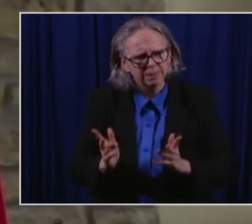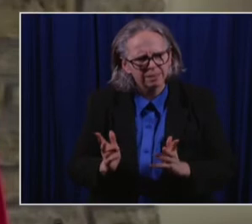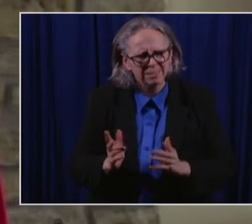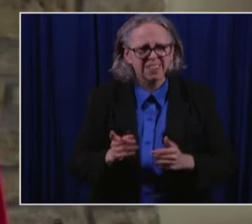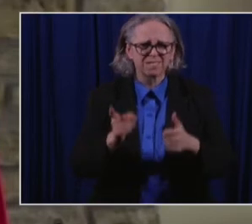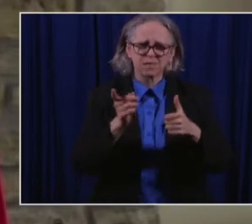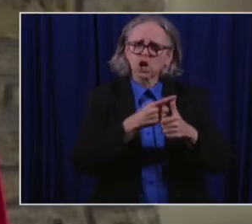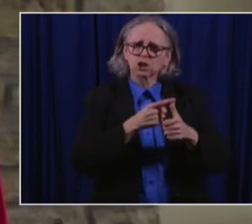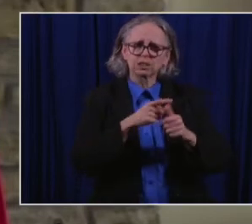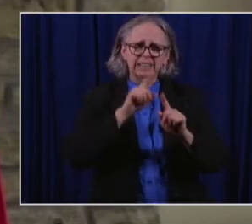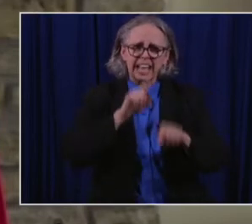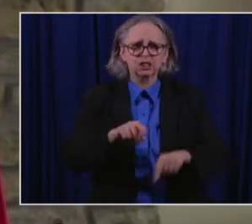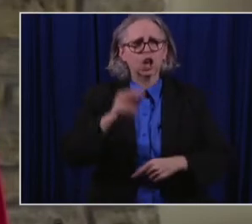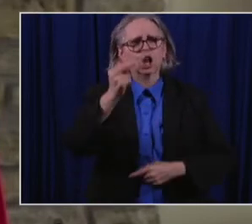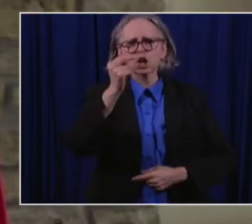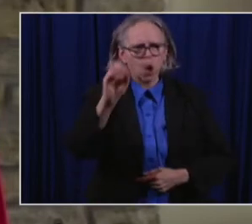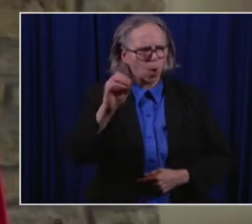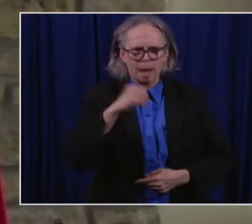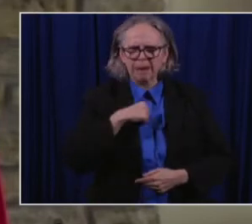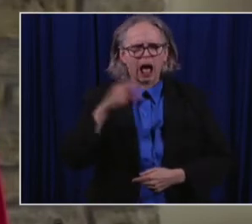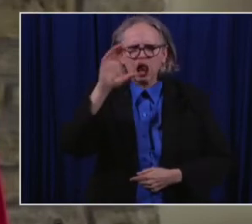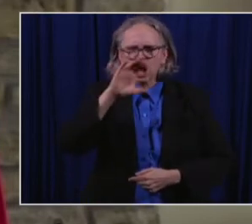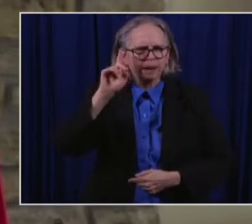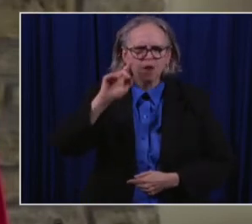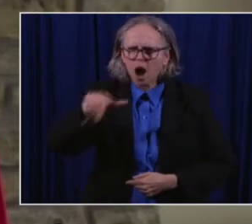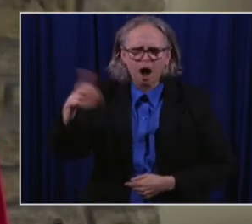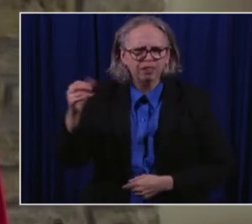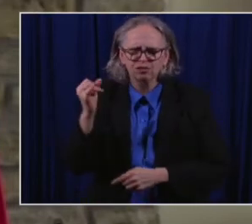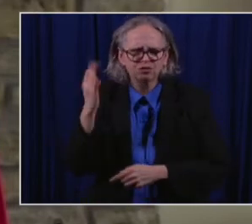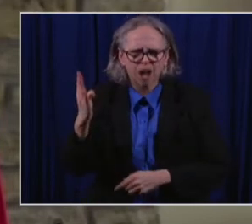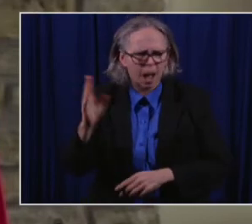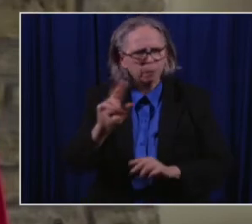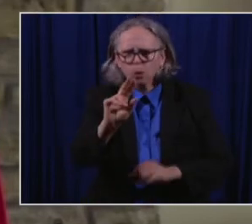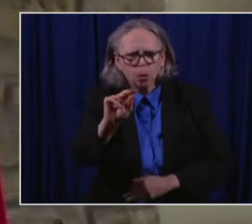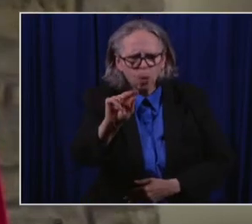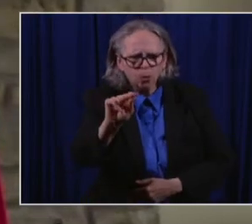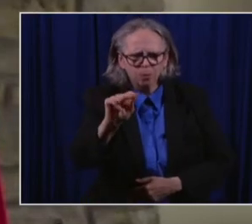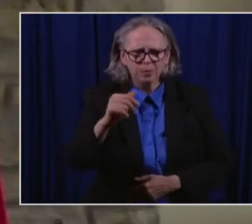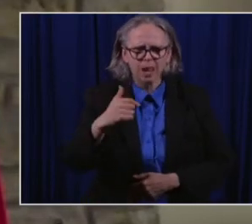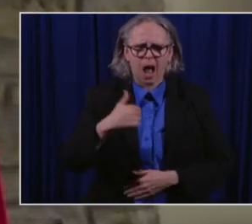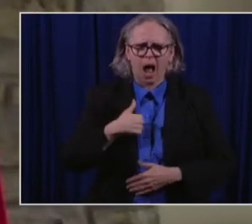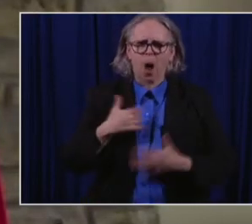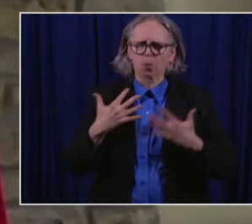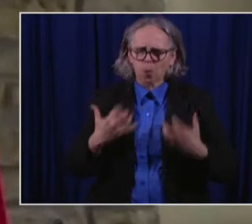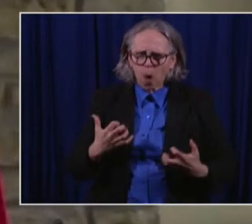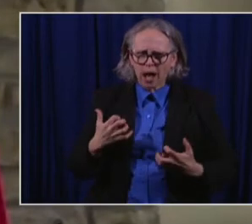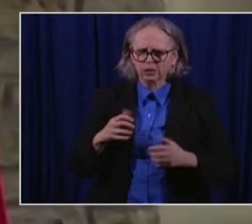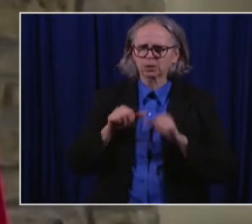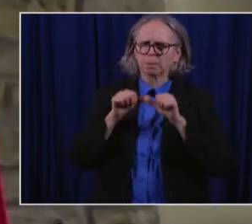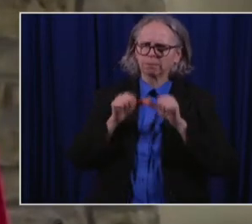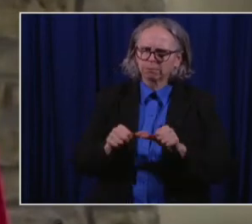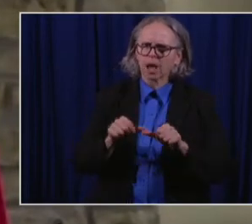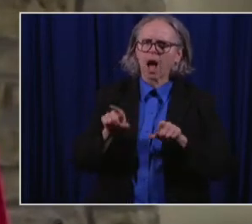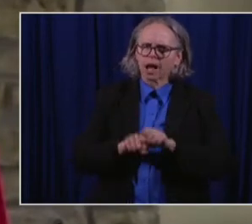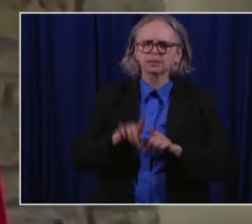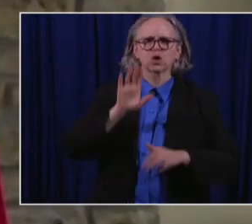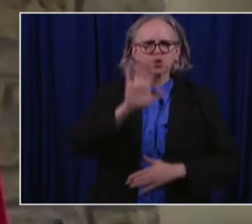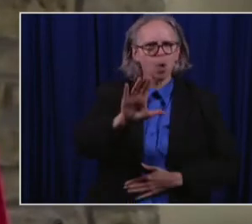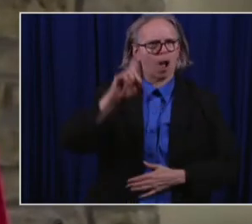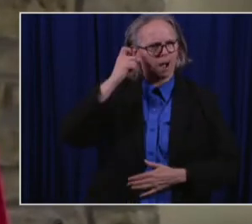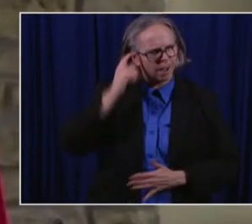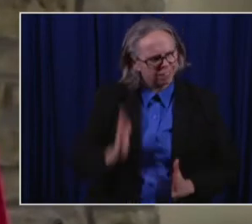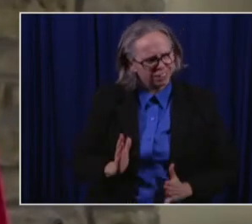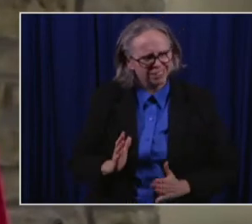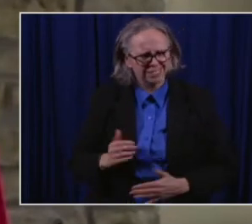another job. I want to be governor, and this is a great job, and